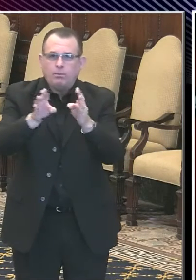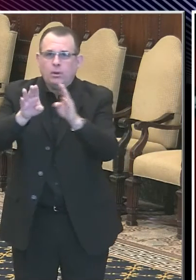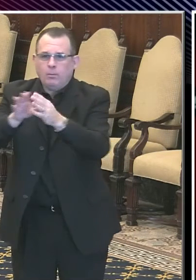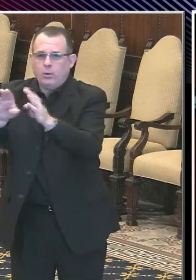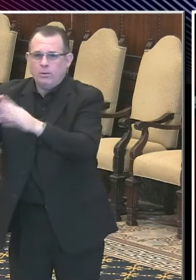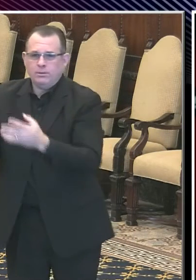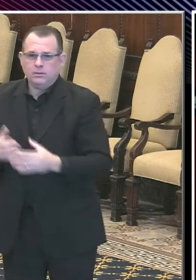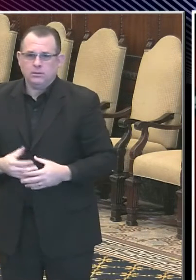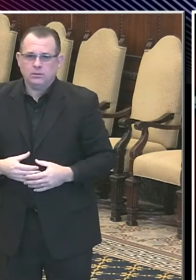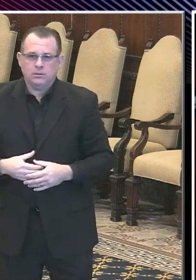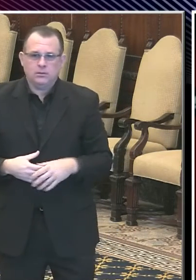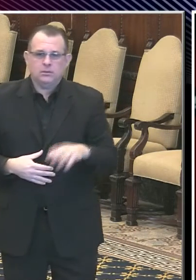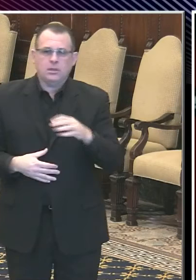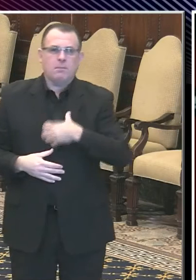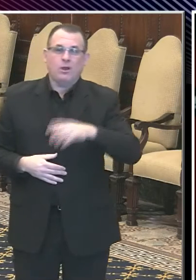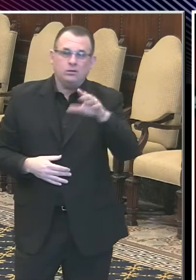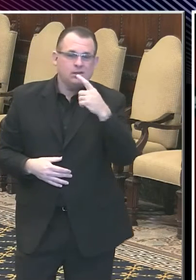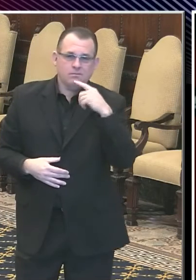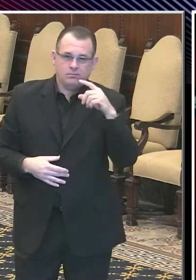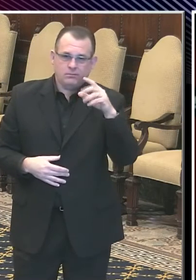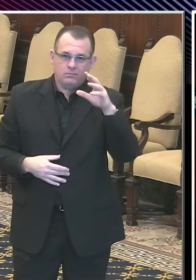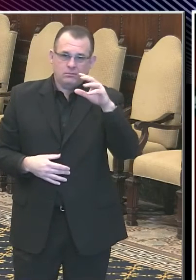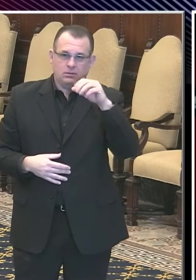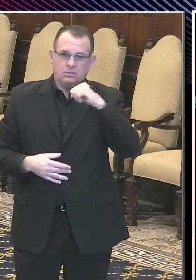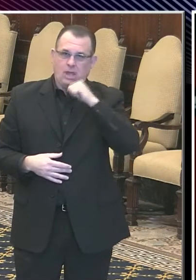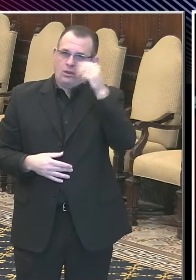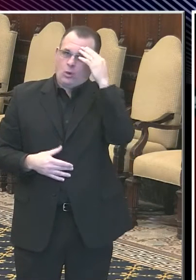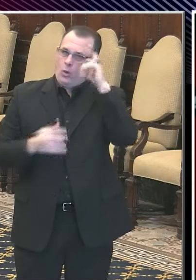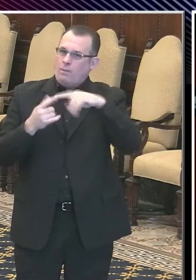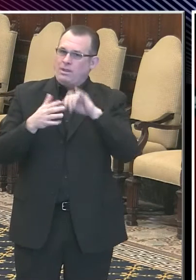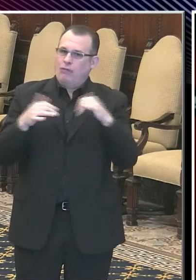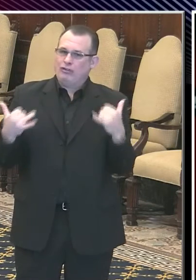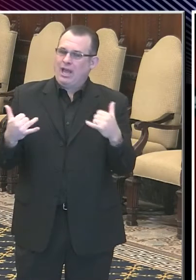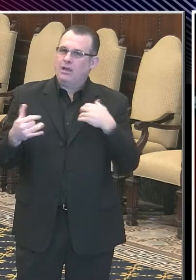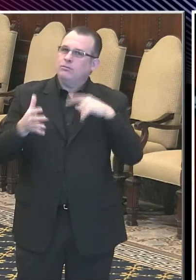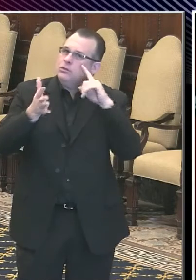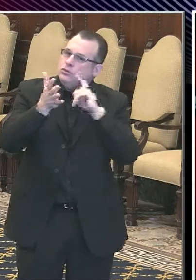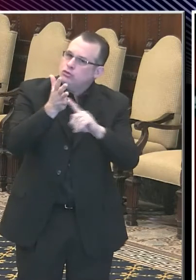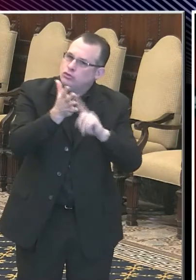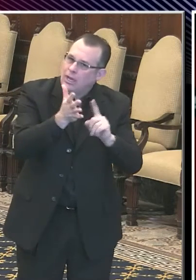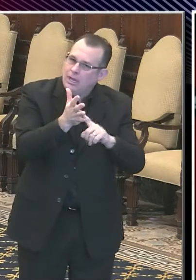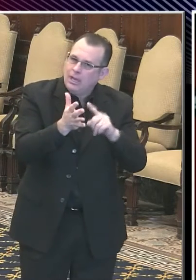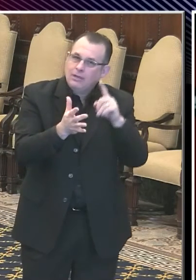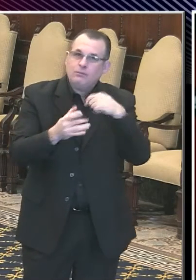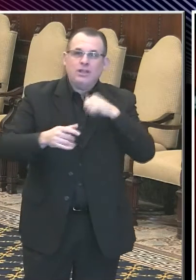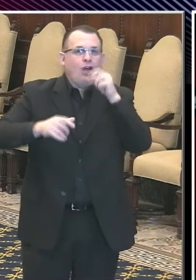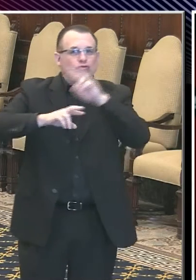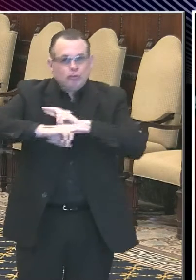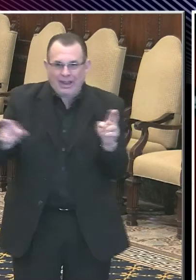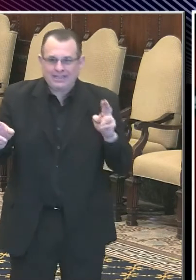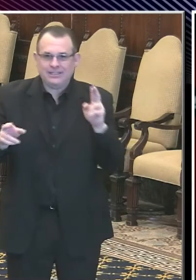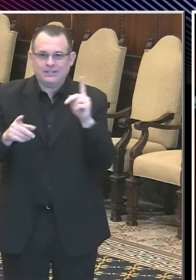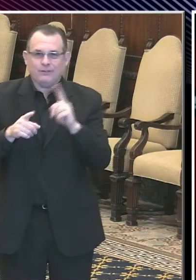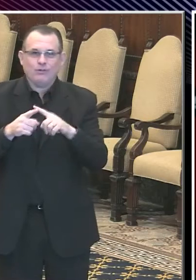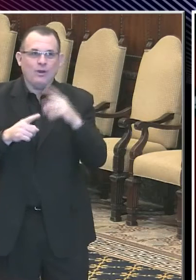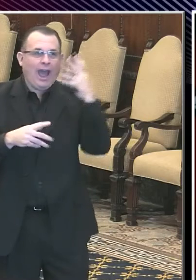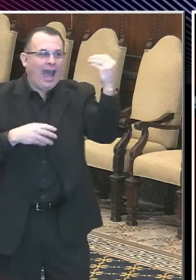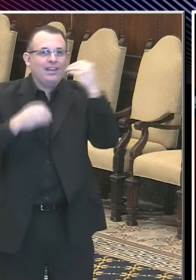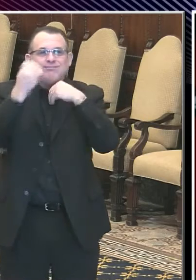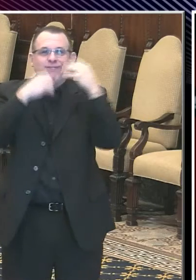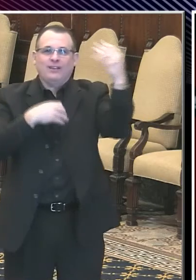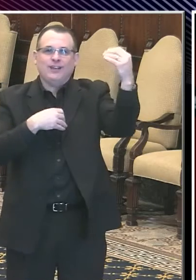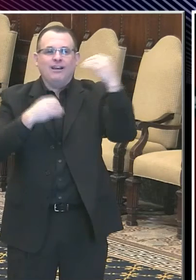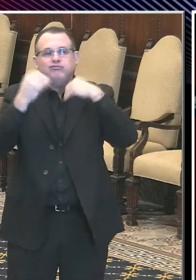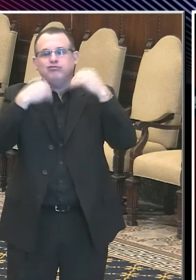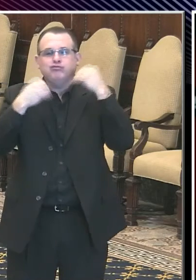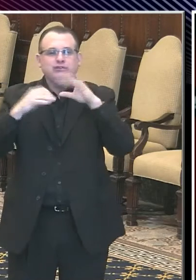that I'm aware of. It's certainly something we could look at, but I think we're a little bit further away from sidewalk dining and restaurant dining than